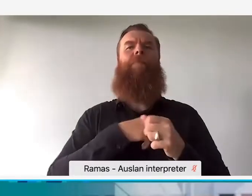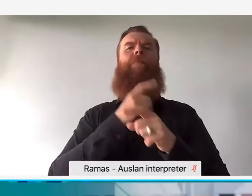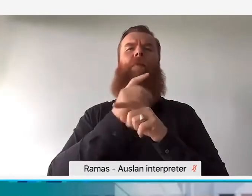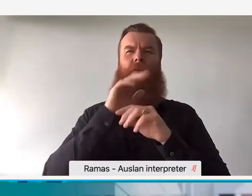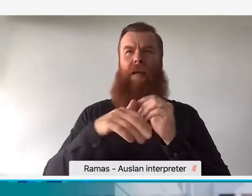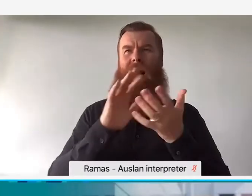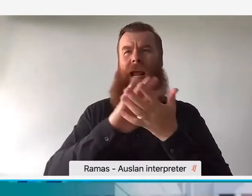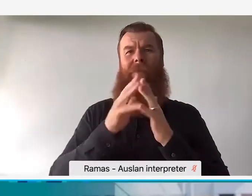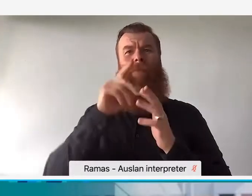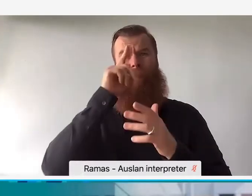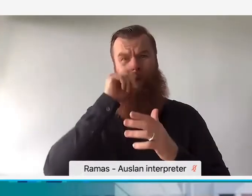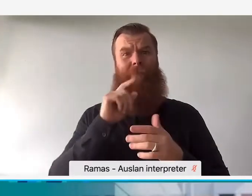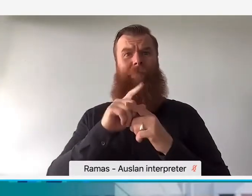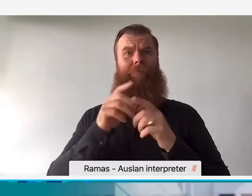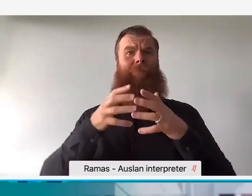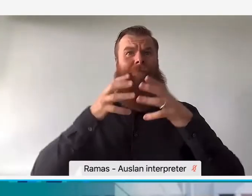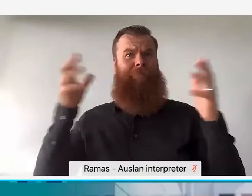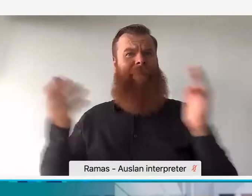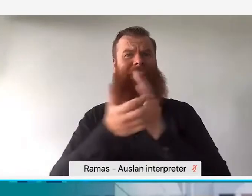aged care workforce.